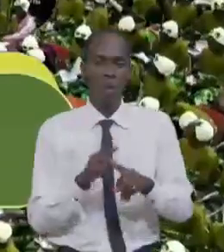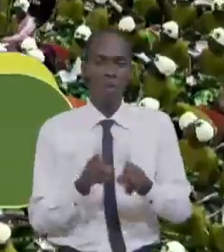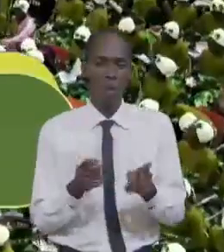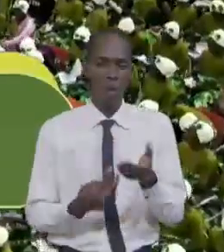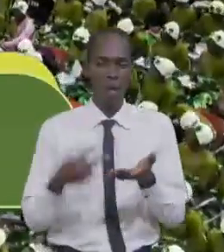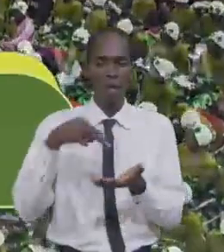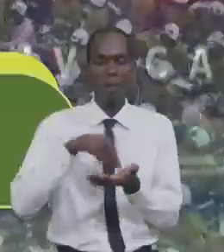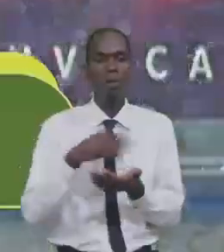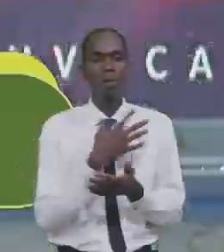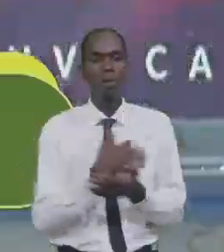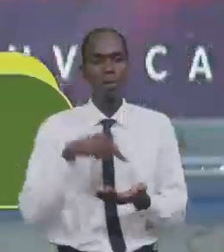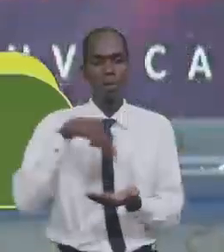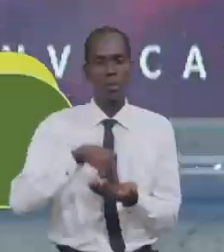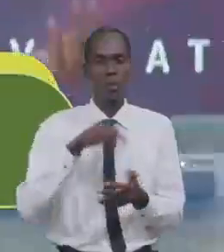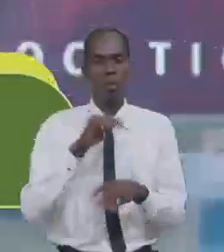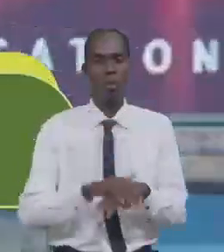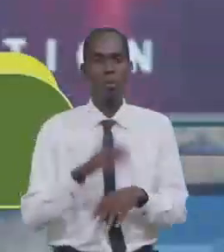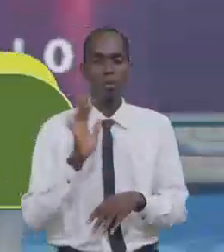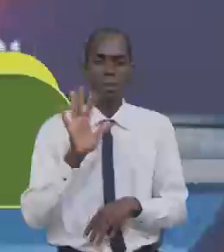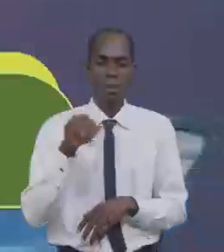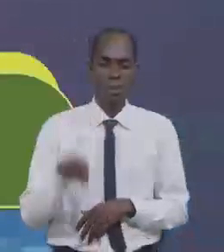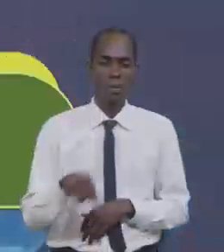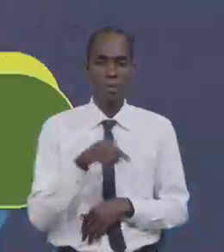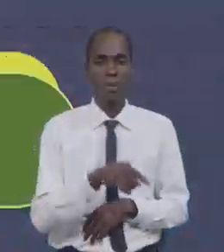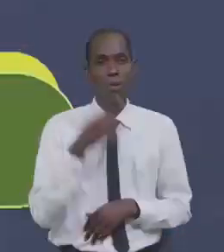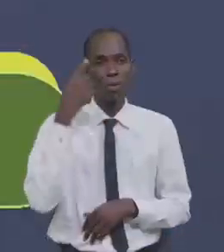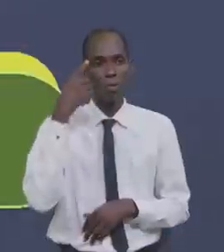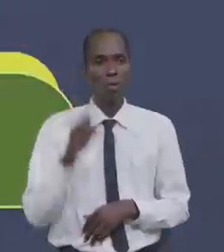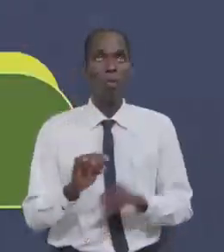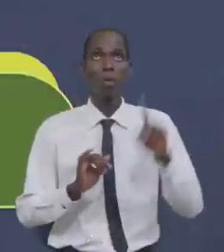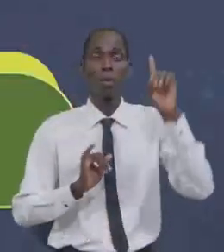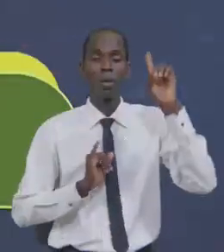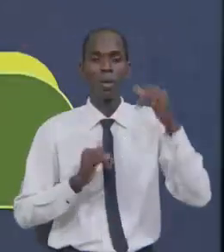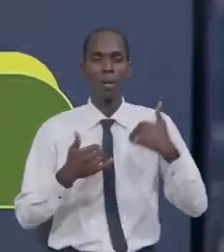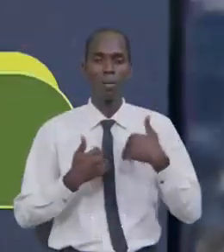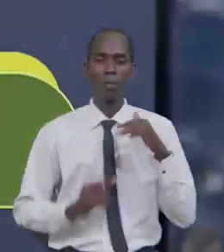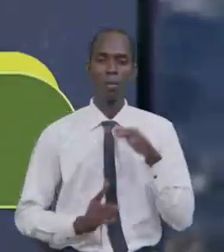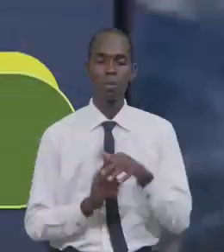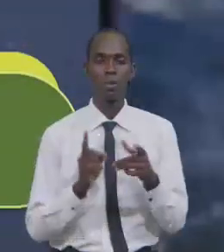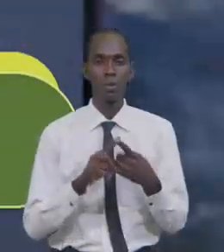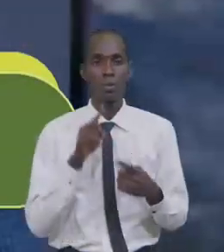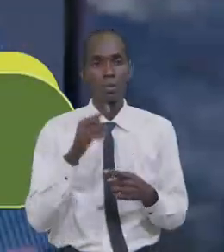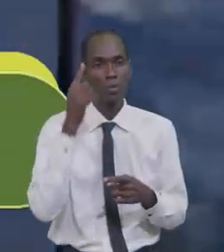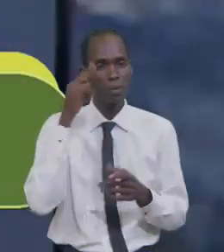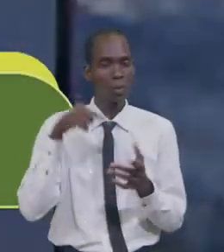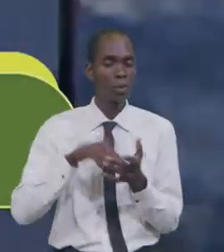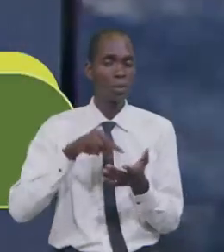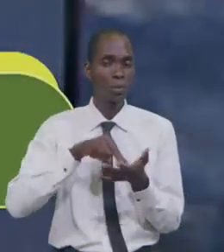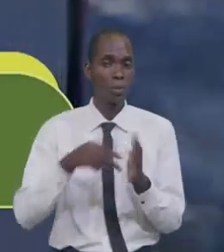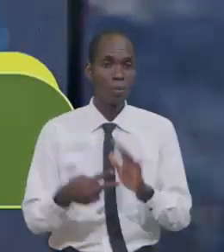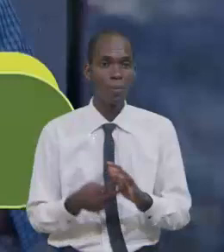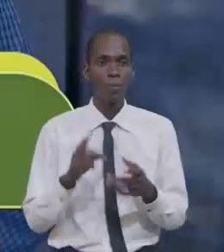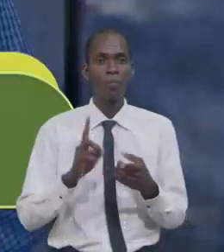upon thy feet, for I have appeared unto thee for this purpose, to